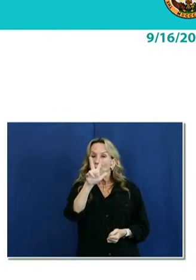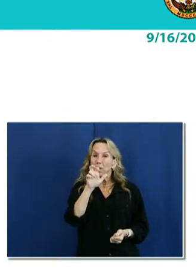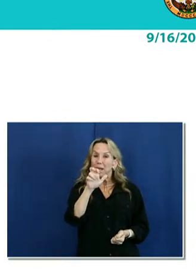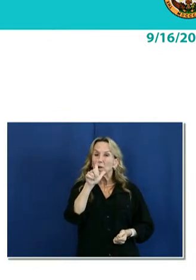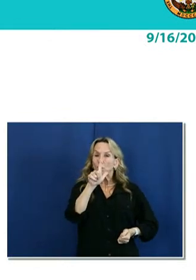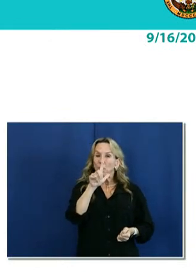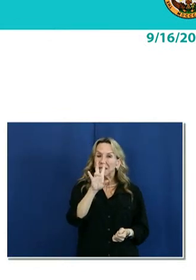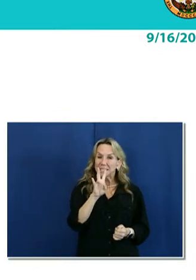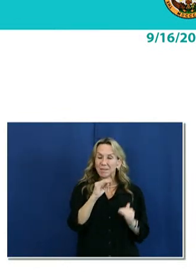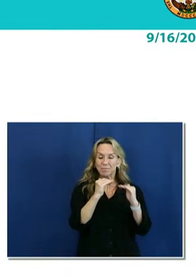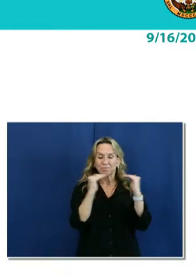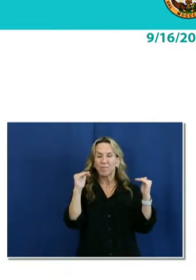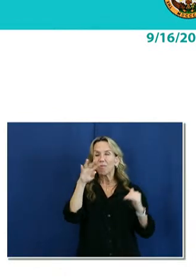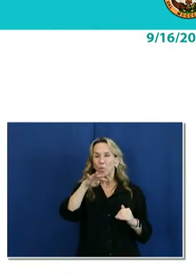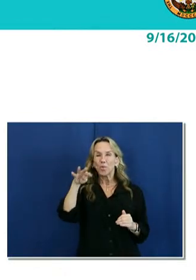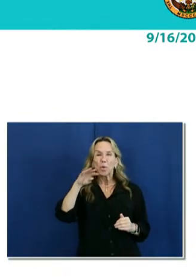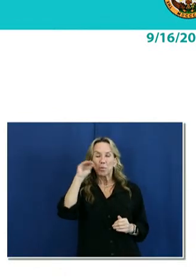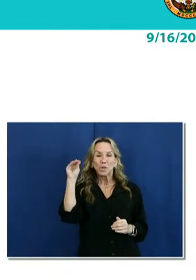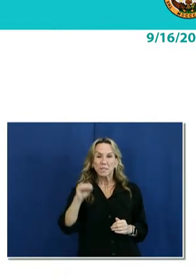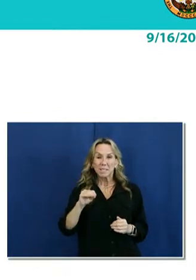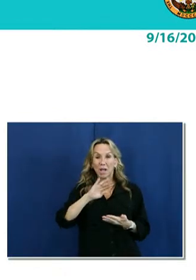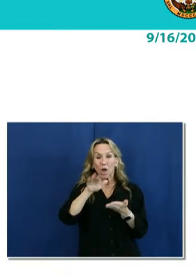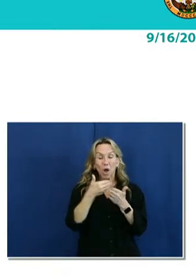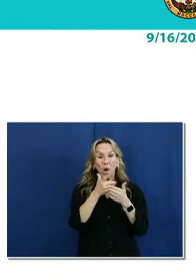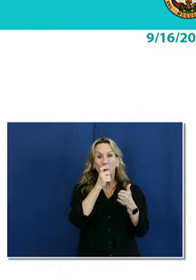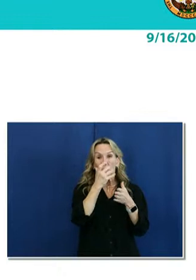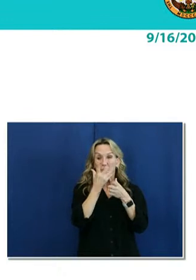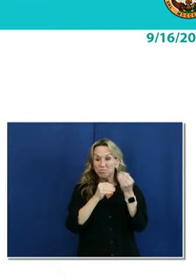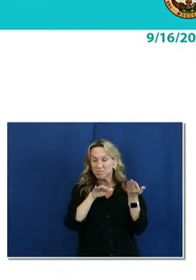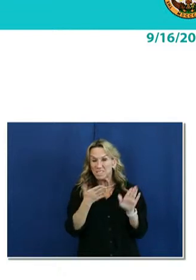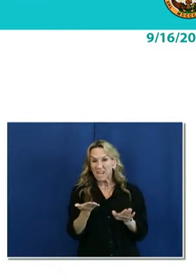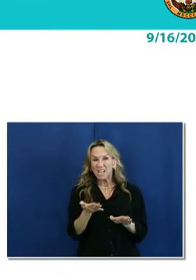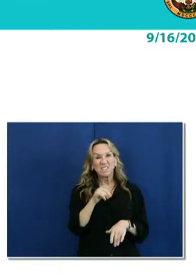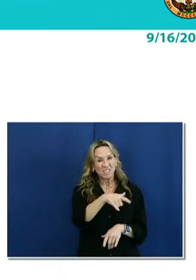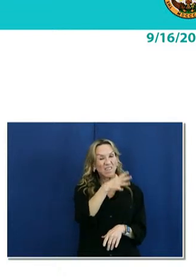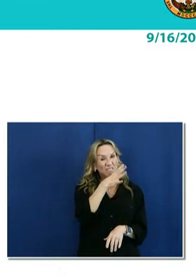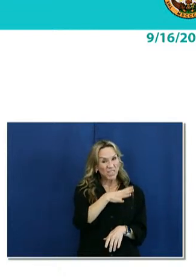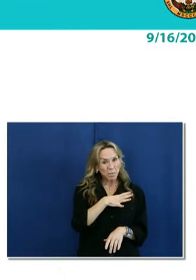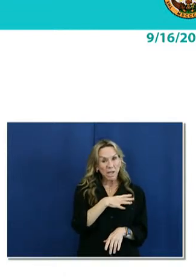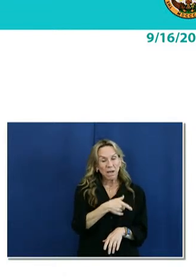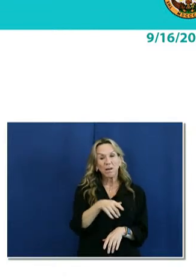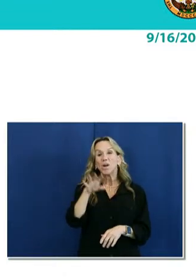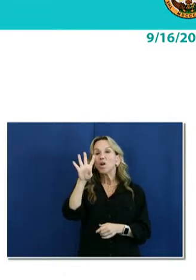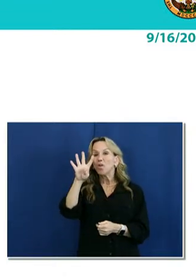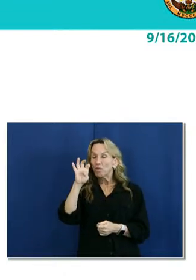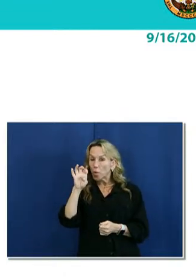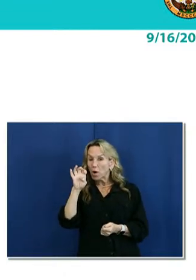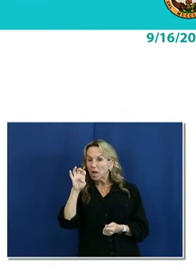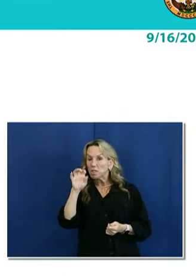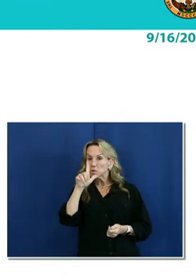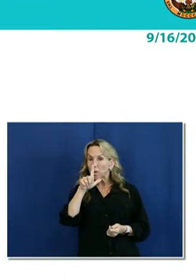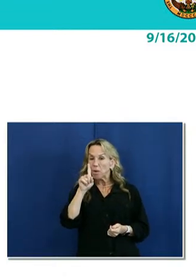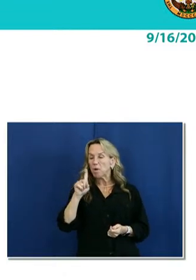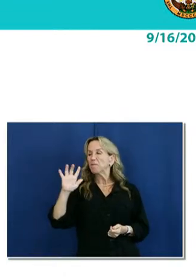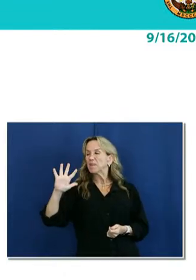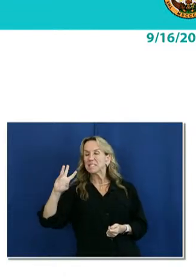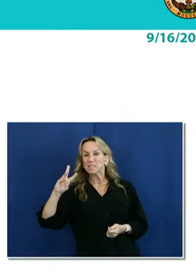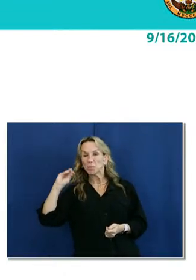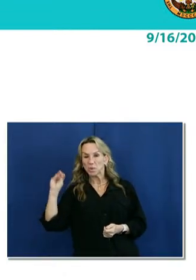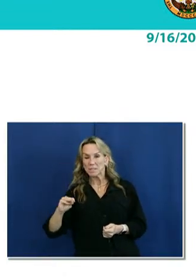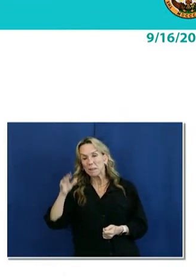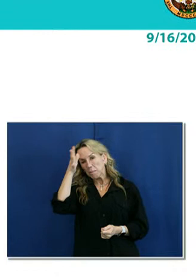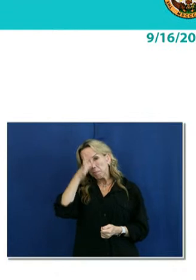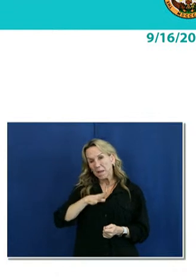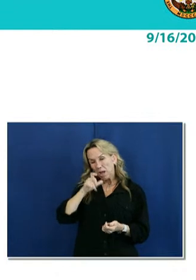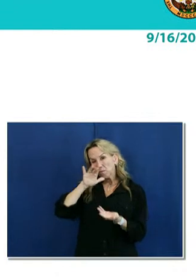327, or 44% of all deaths were female, 421, or 56% were male.